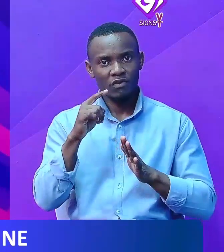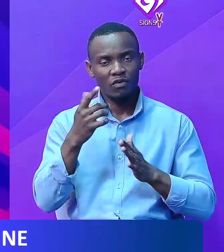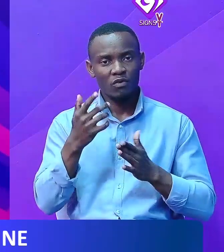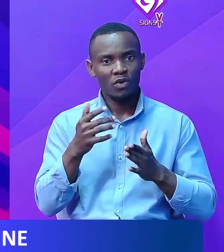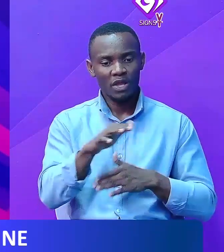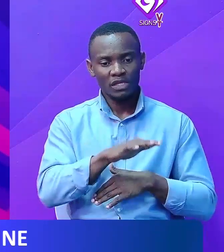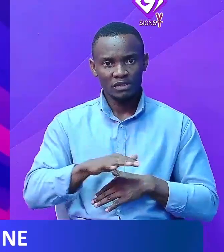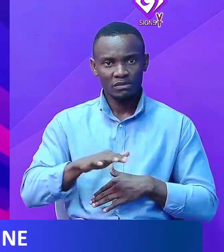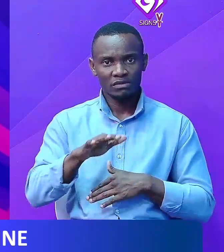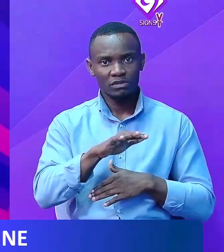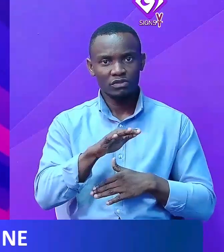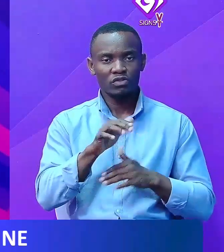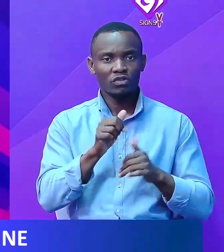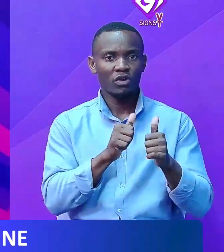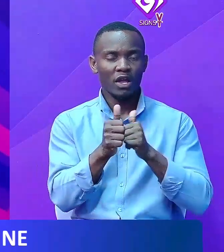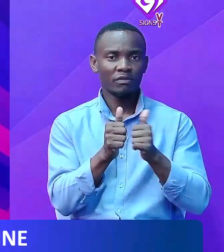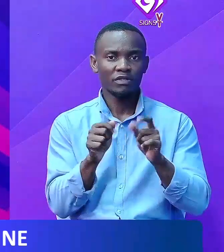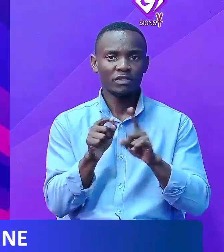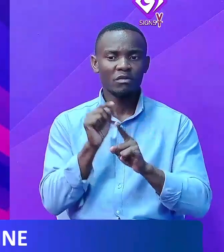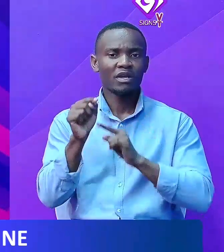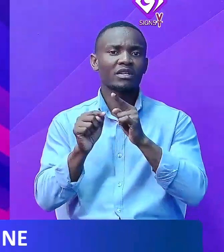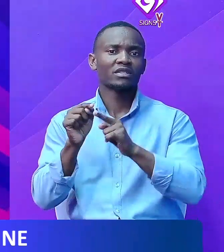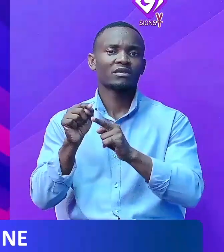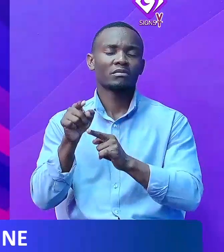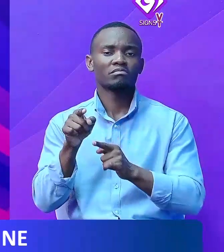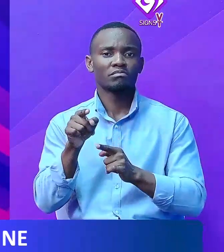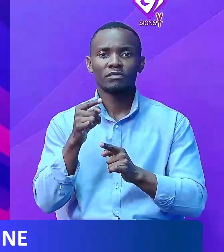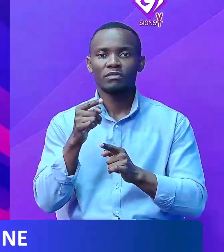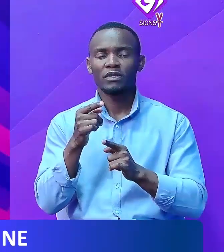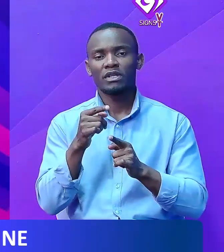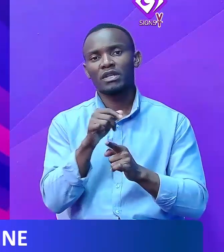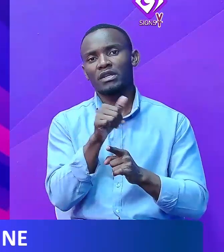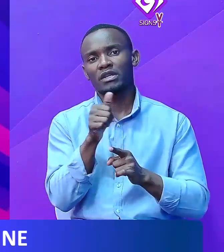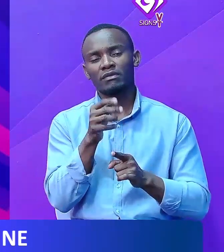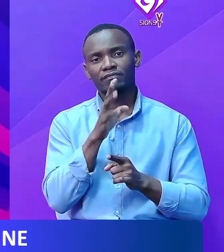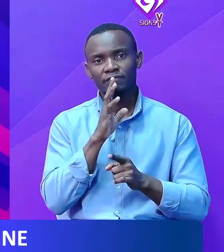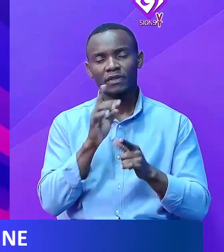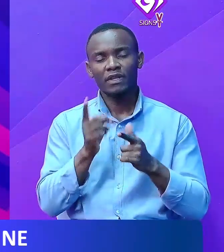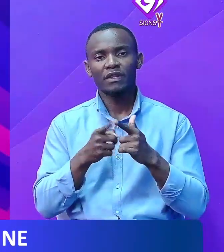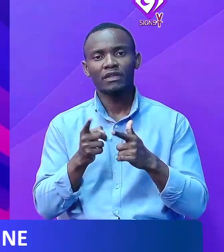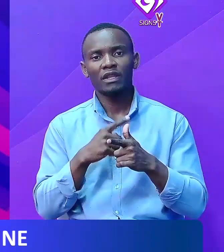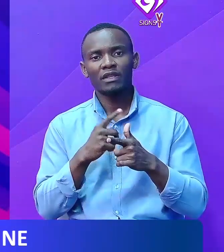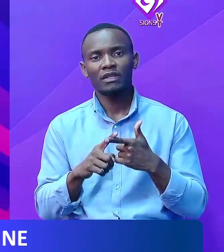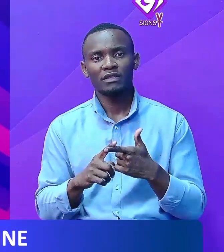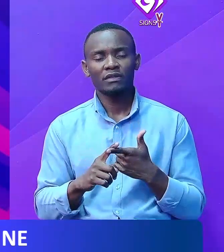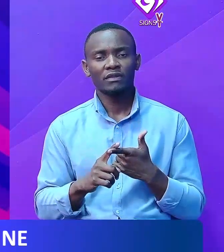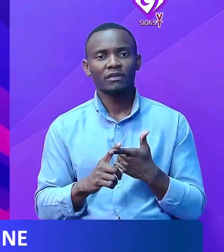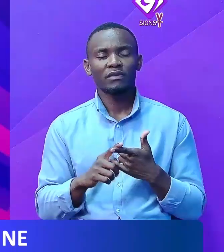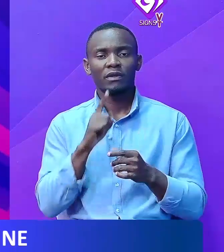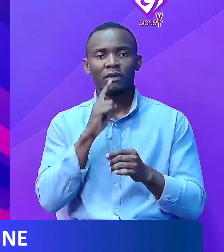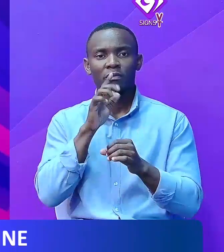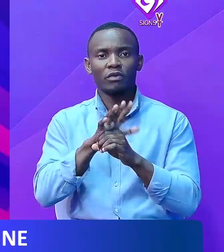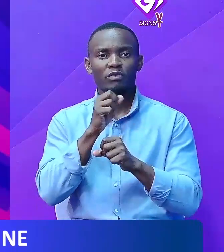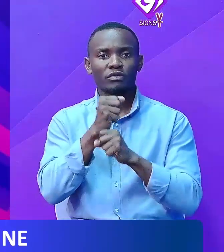Administration also criticized Chiroma in a separate statement and praised and promised